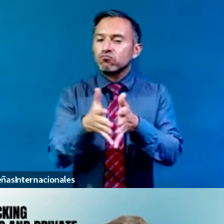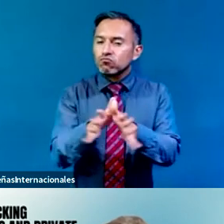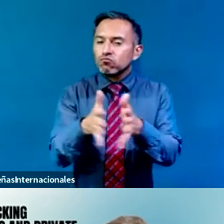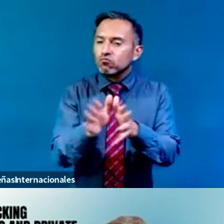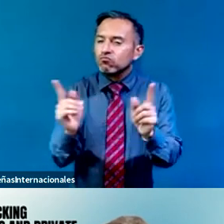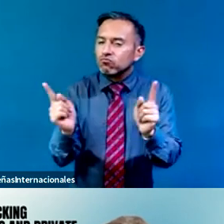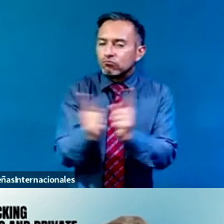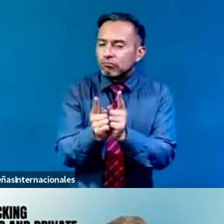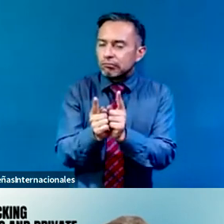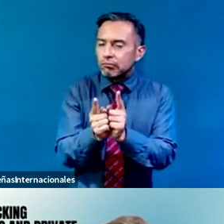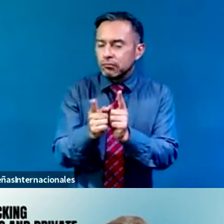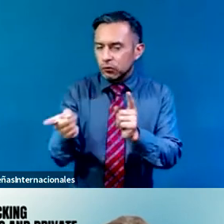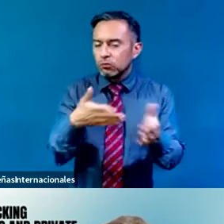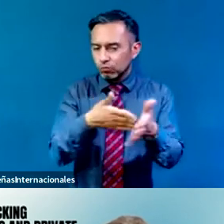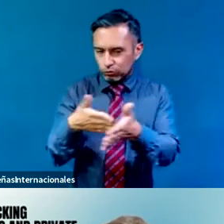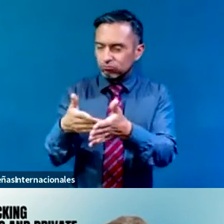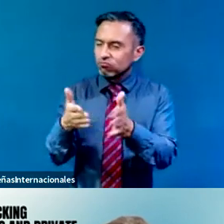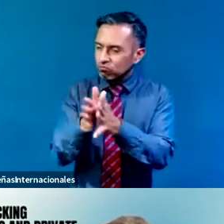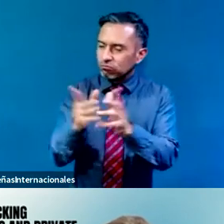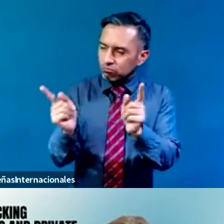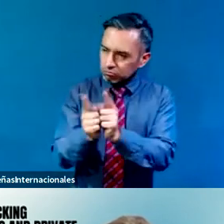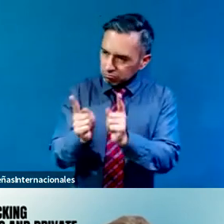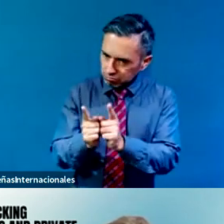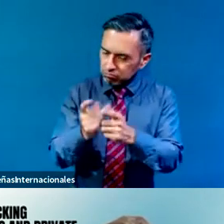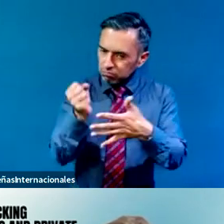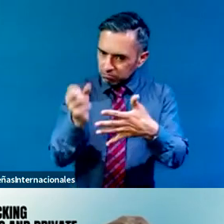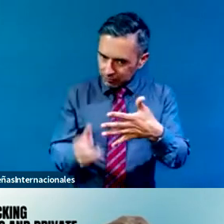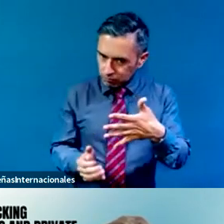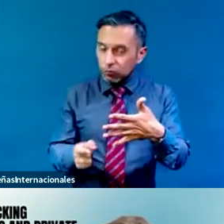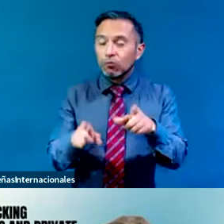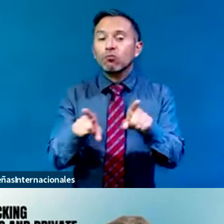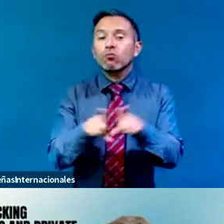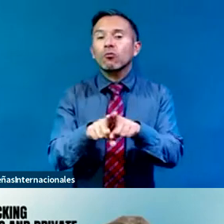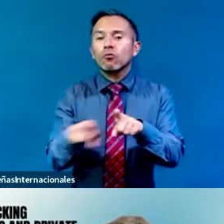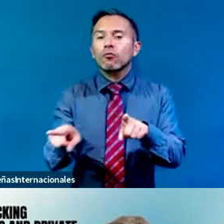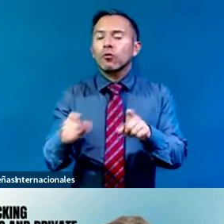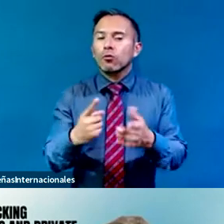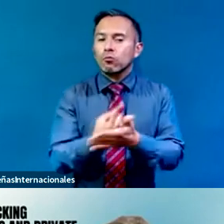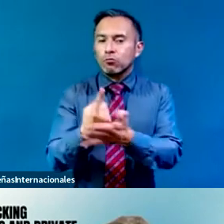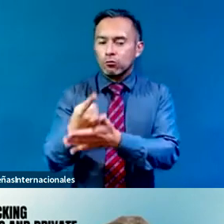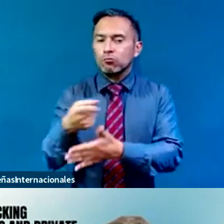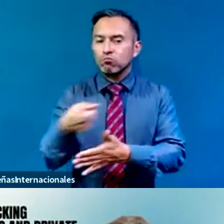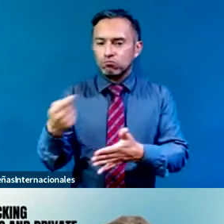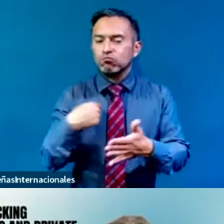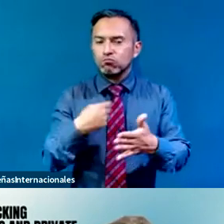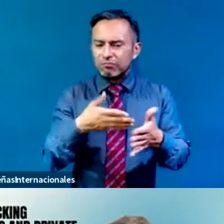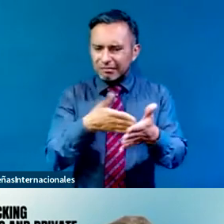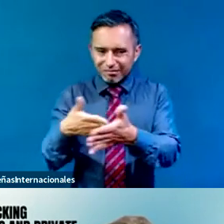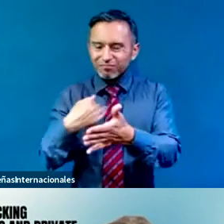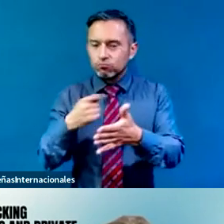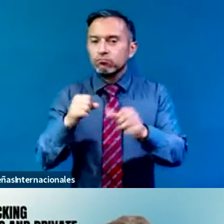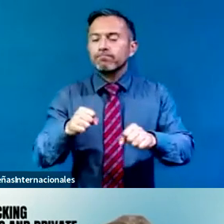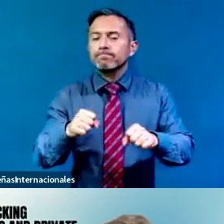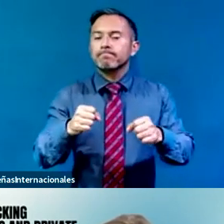the opportunities that we have to collectively overcome them as we move ahead in this Action Coalition for